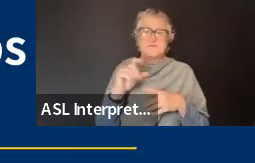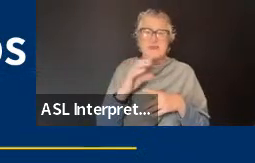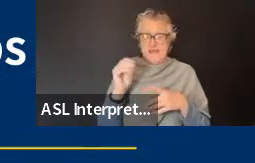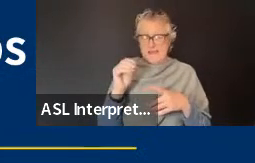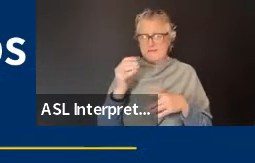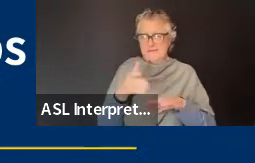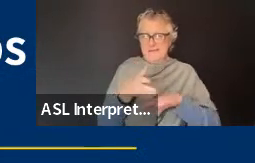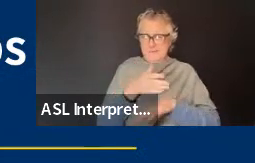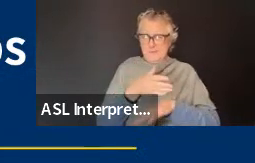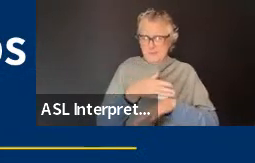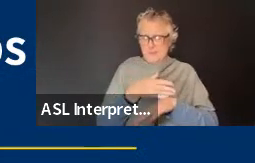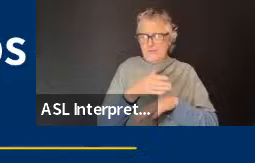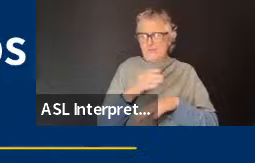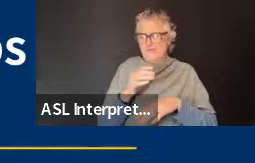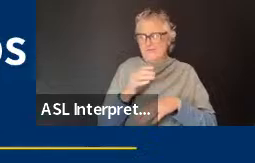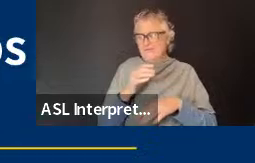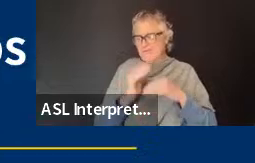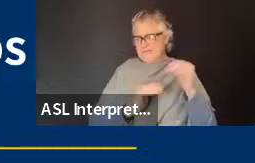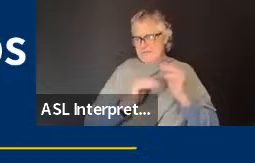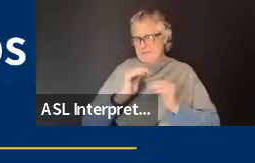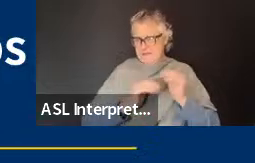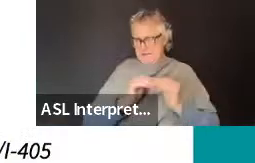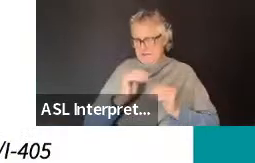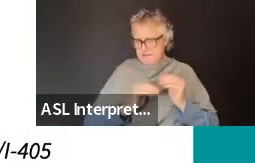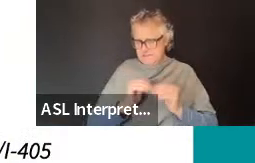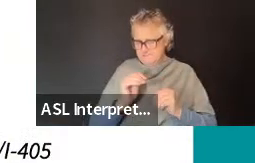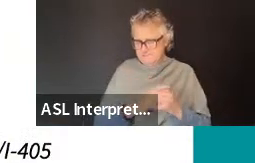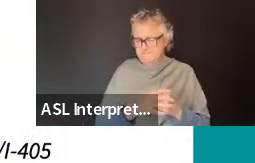transportation facilities. Next slide.